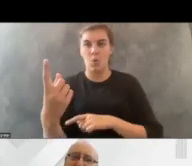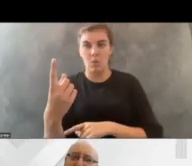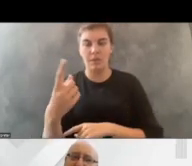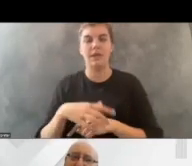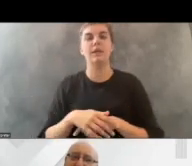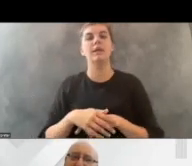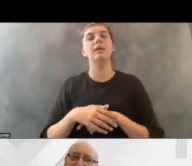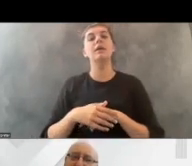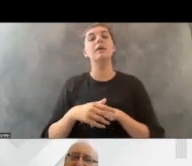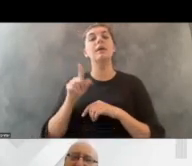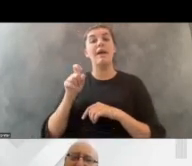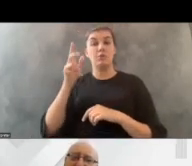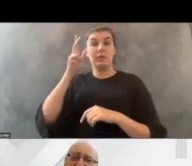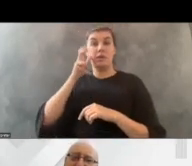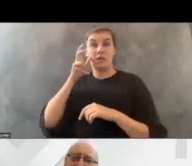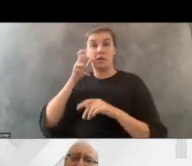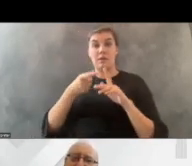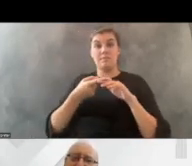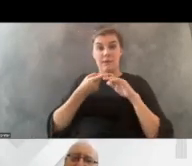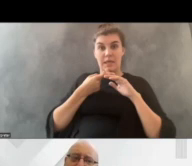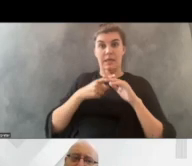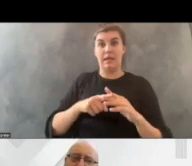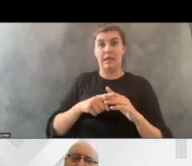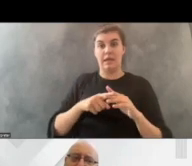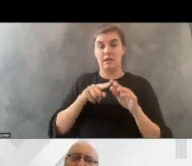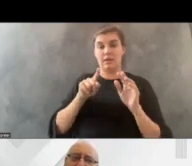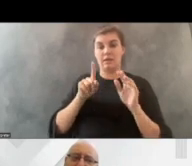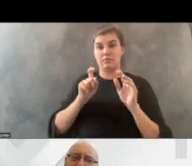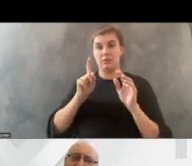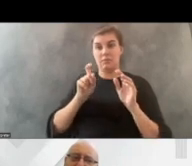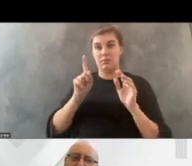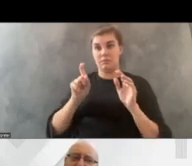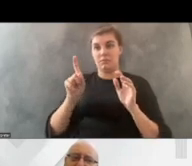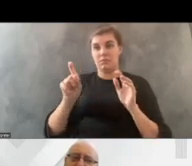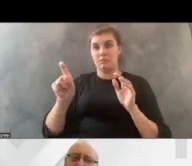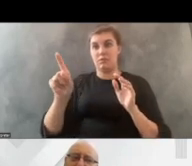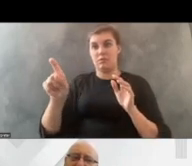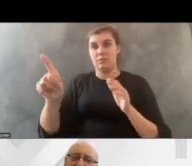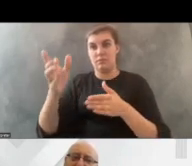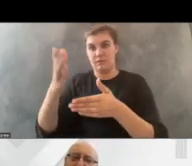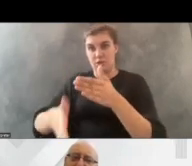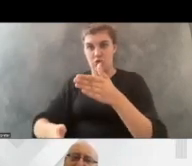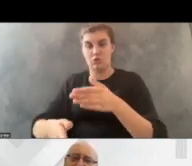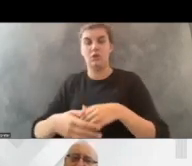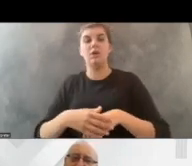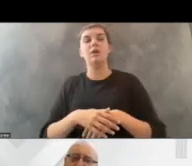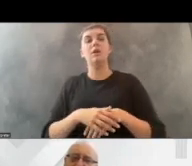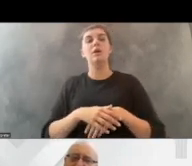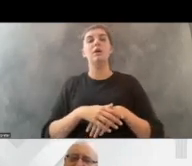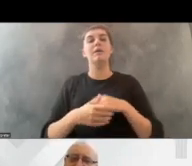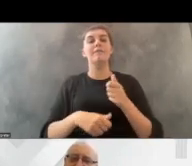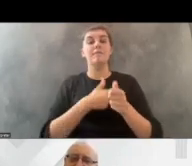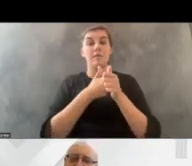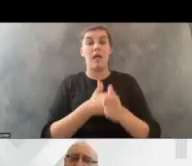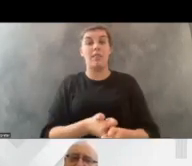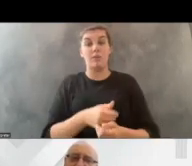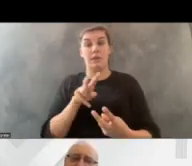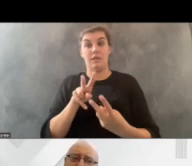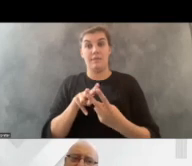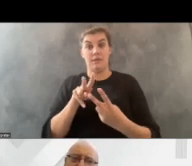a blind pedestrian, blind or low vision pedestrian, that there is a push button to activate